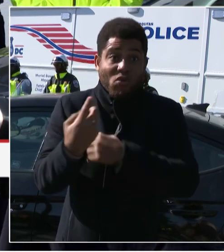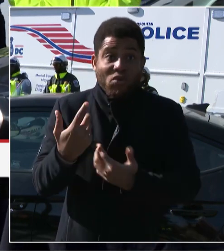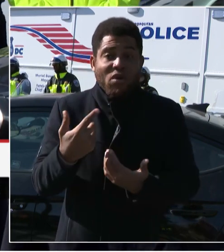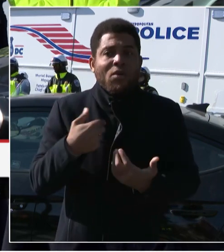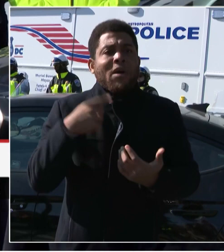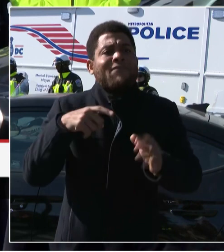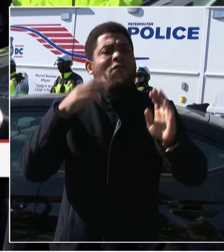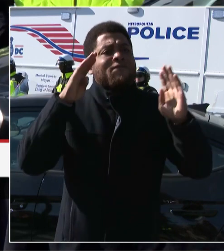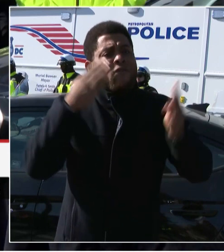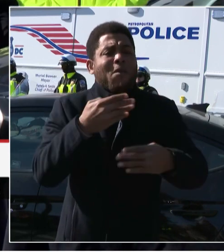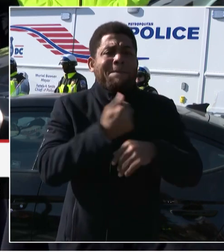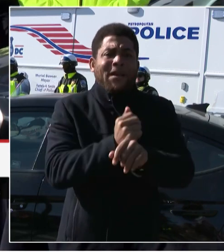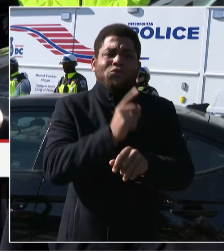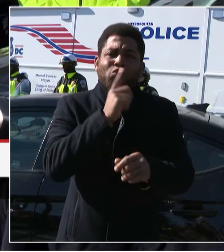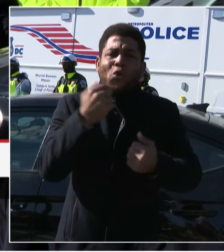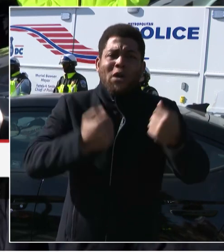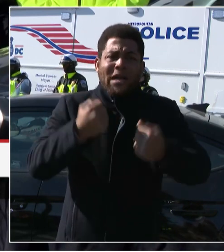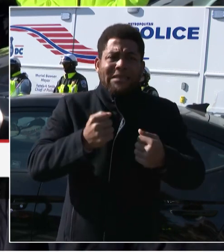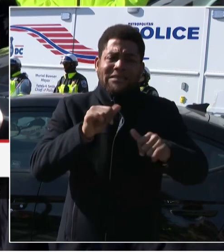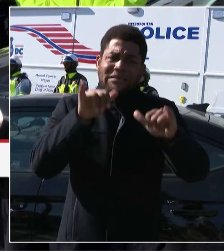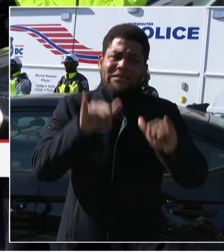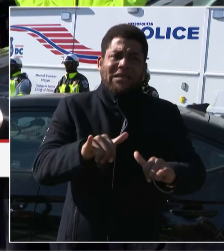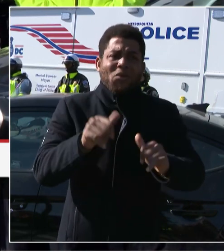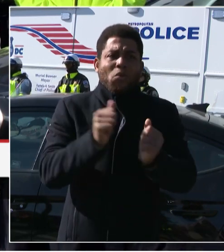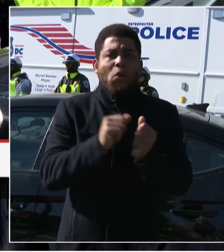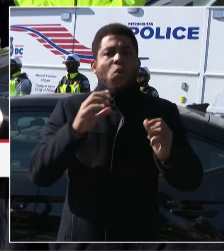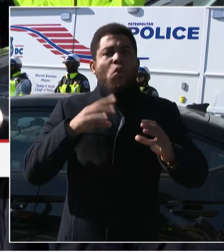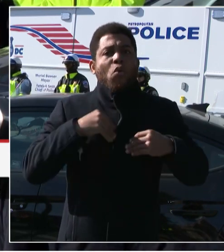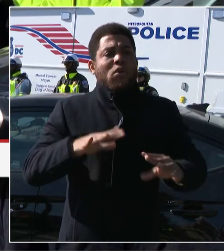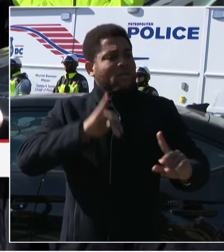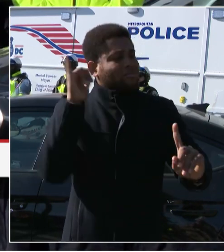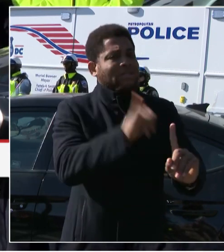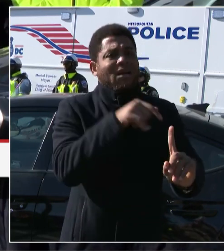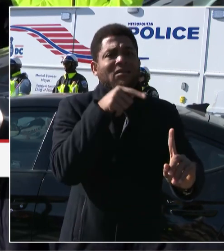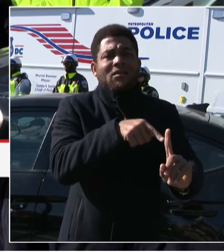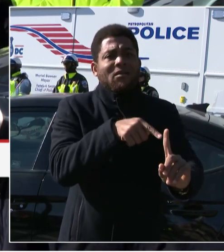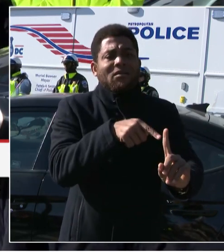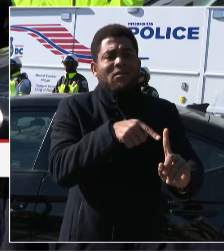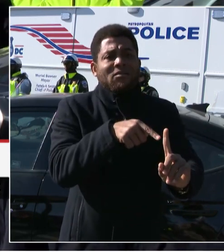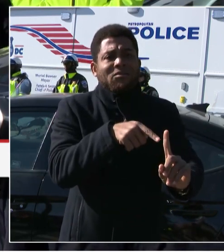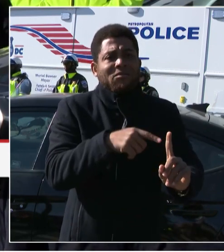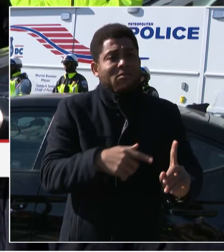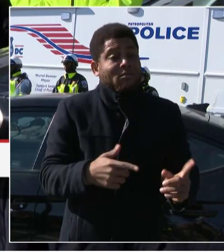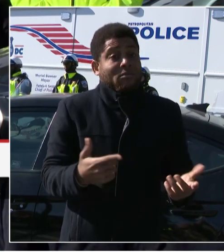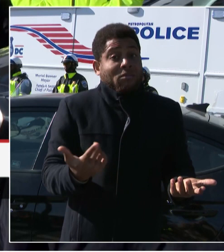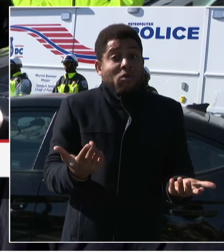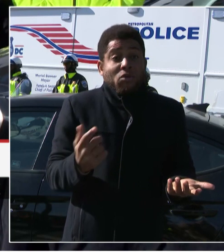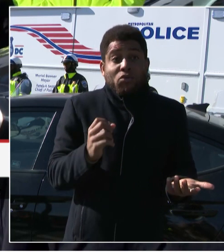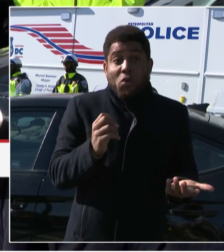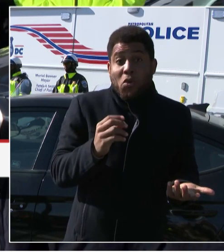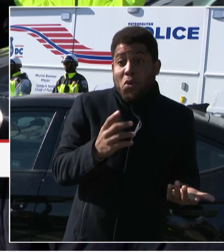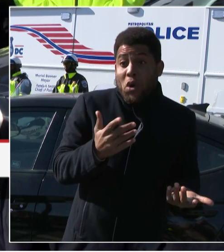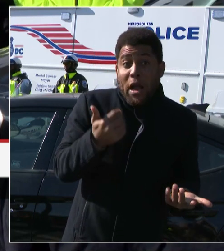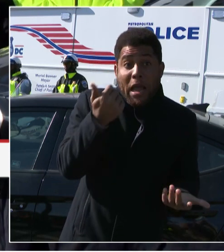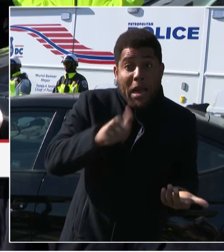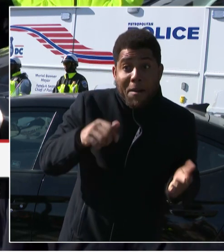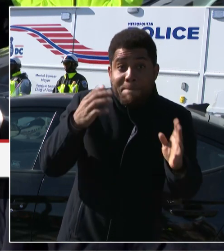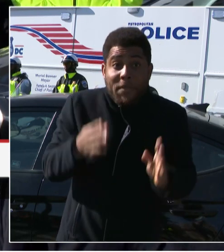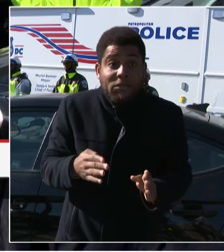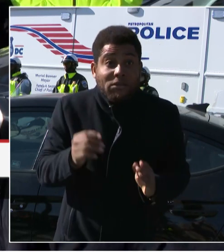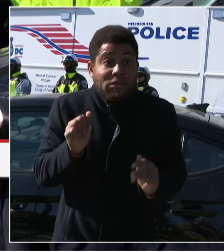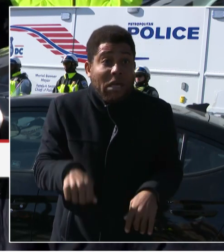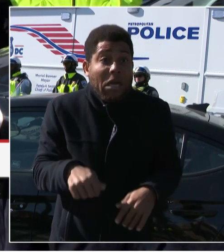of their owners. So anybody can put in, the police will tell you what to do and make